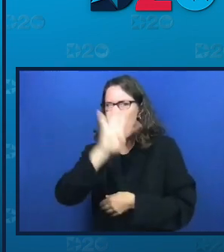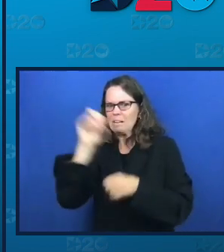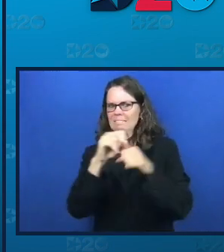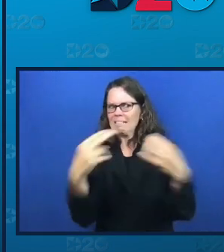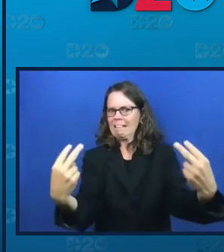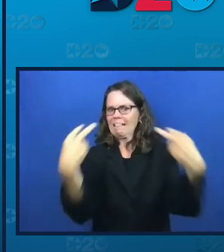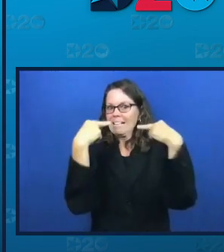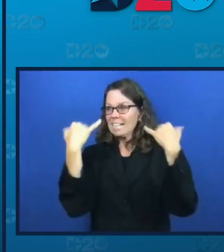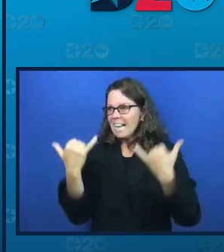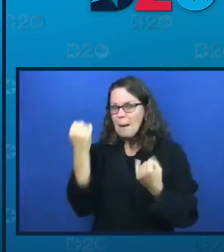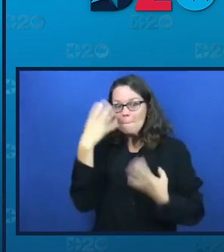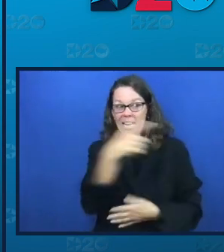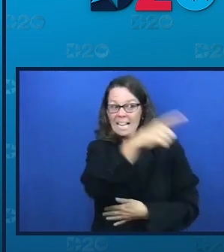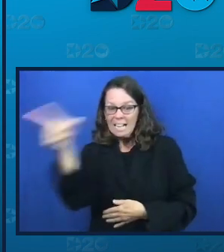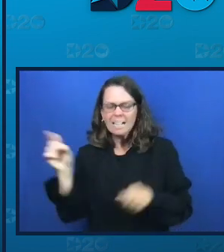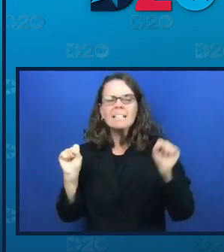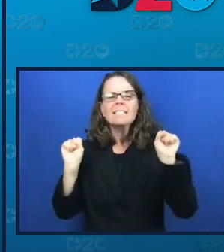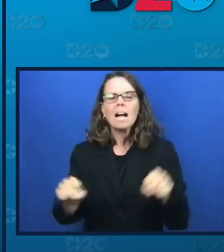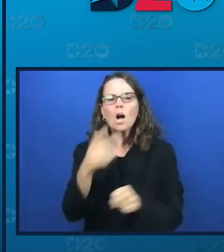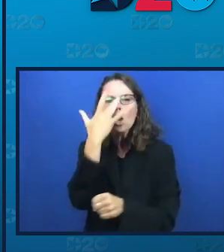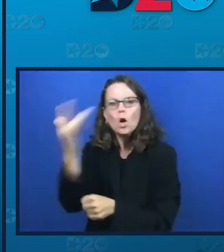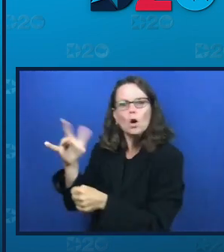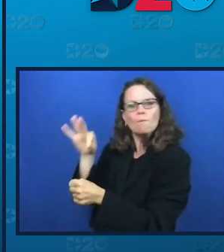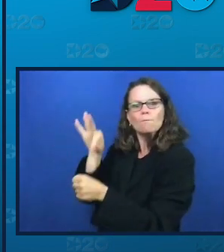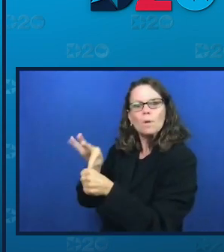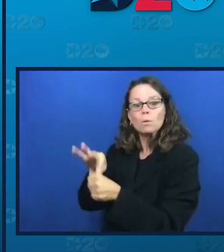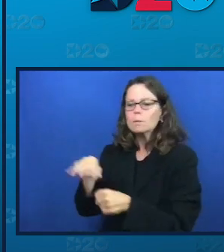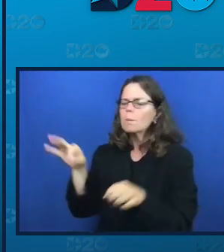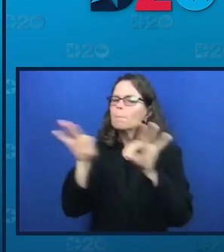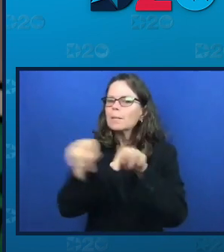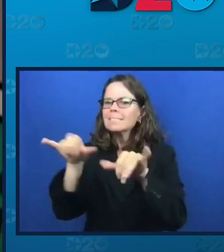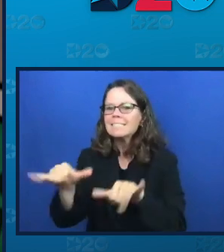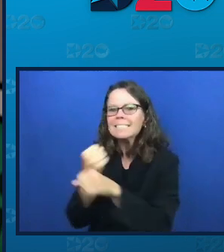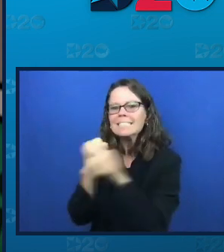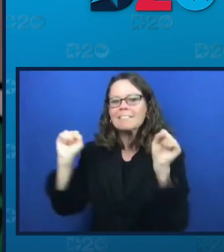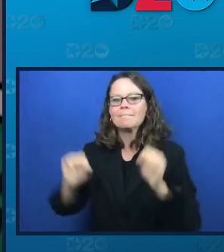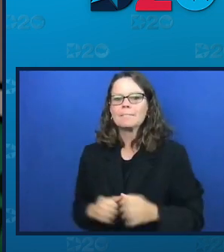safe, Mayor, and I turn it over to you.